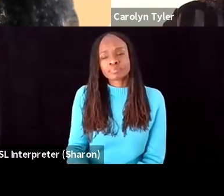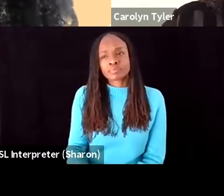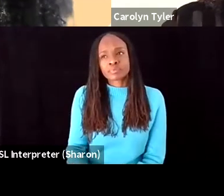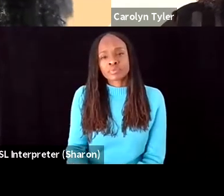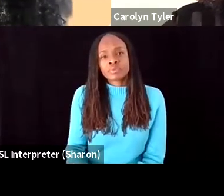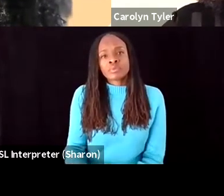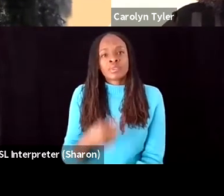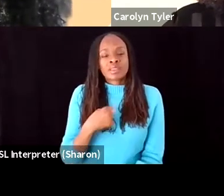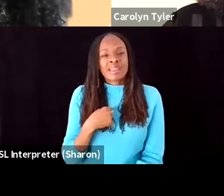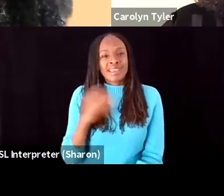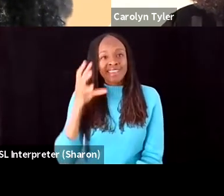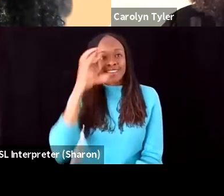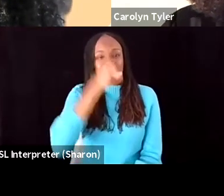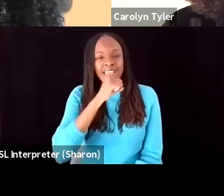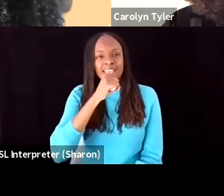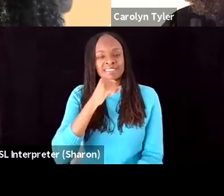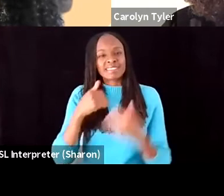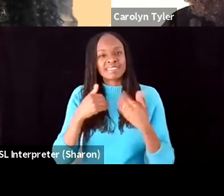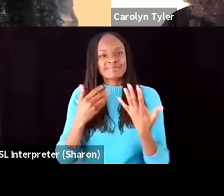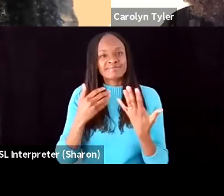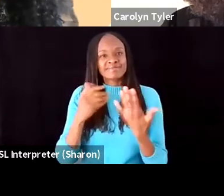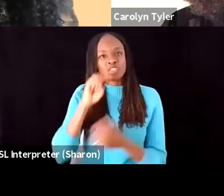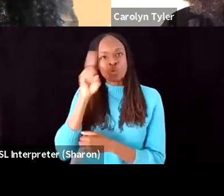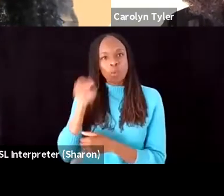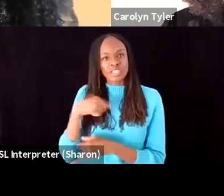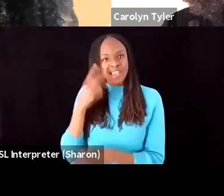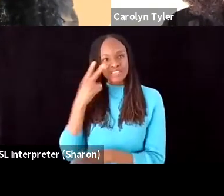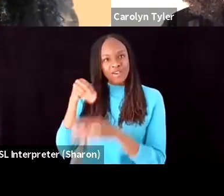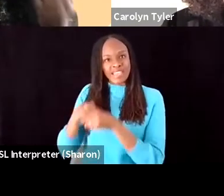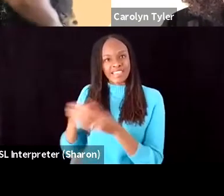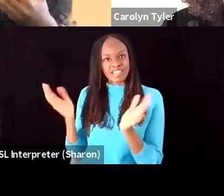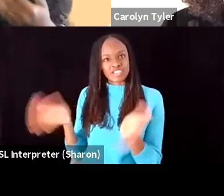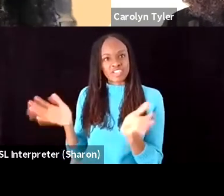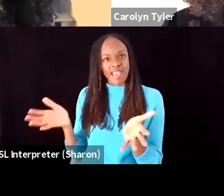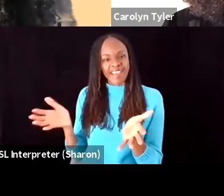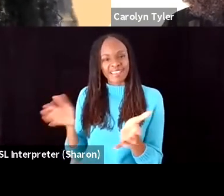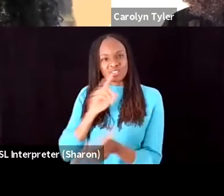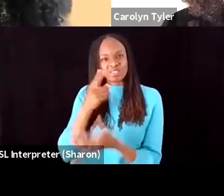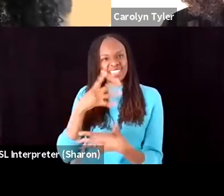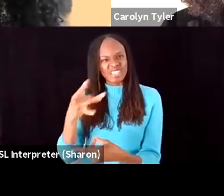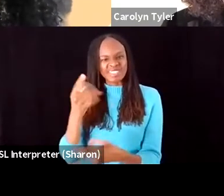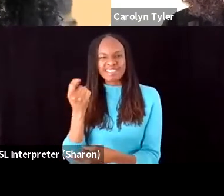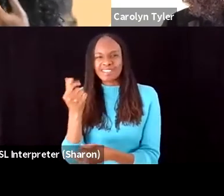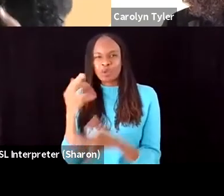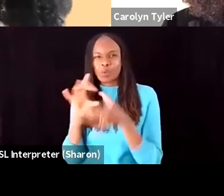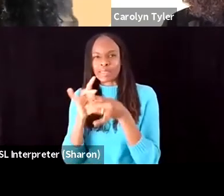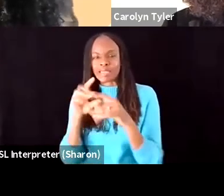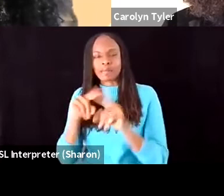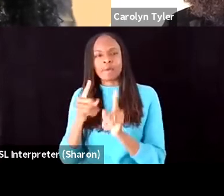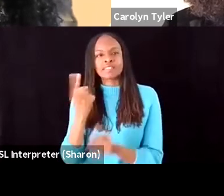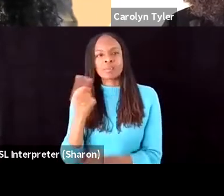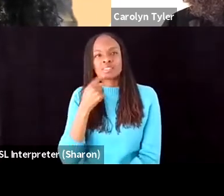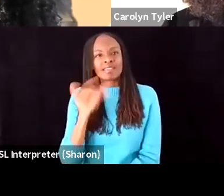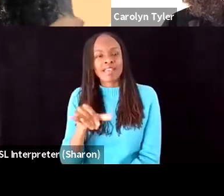I want to go, I guess there's a question in the chat that I think is interesting because, and is a little bit related, but I think that someone said